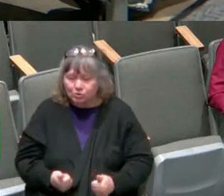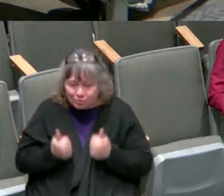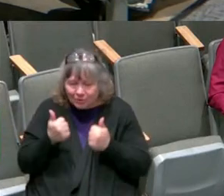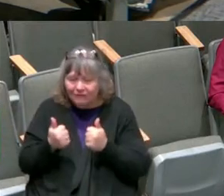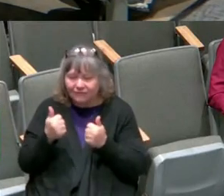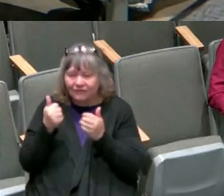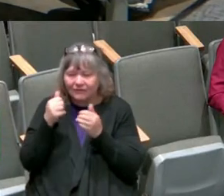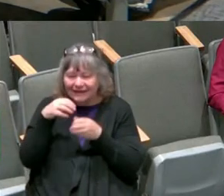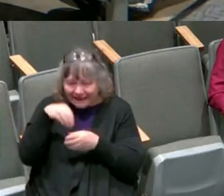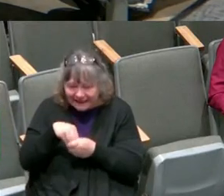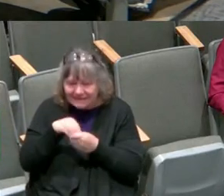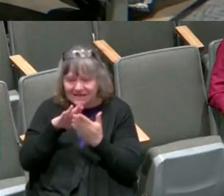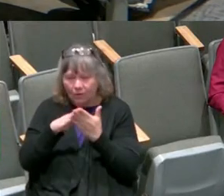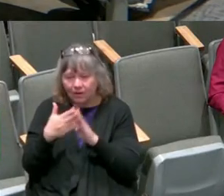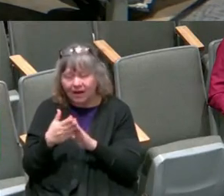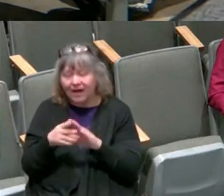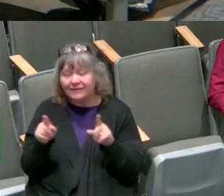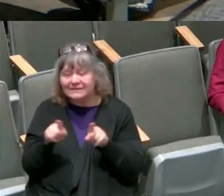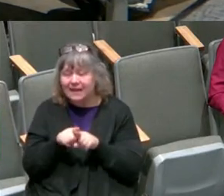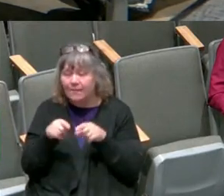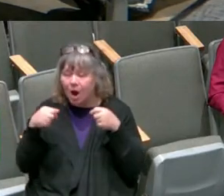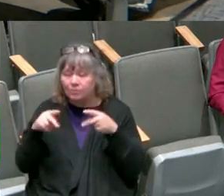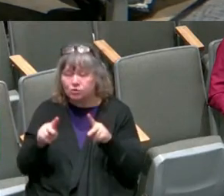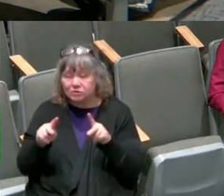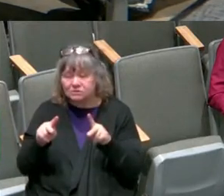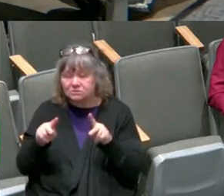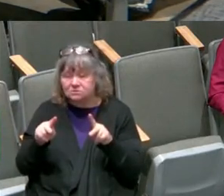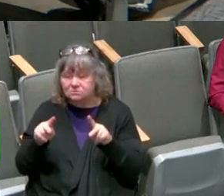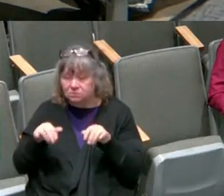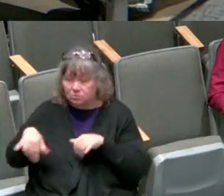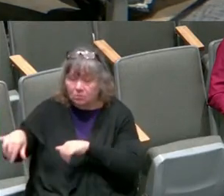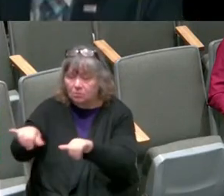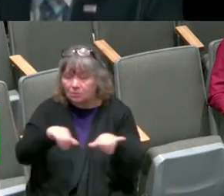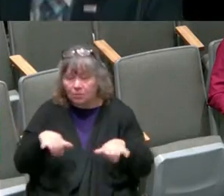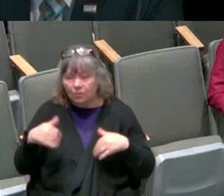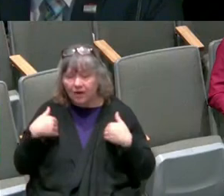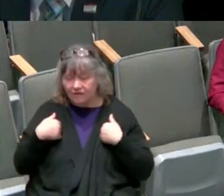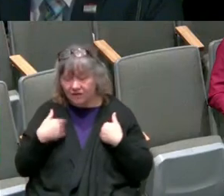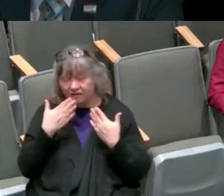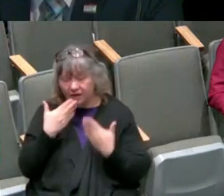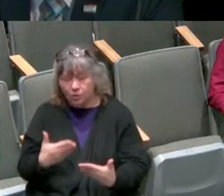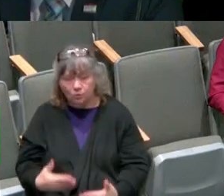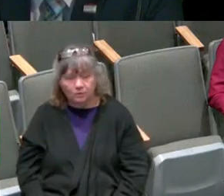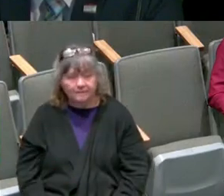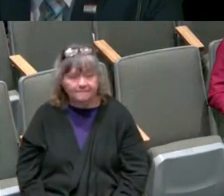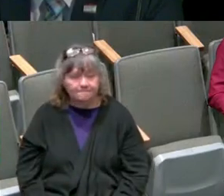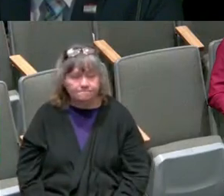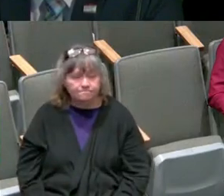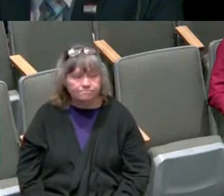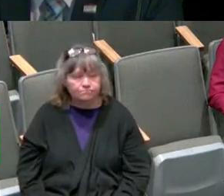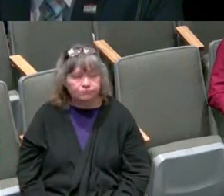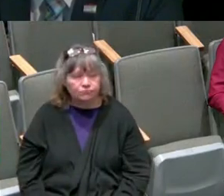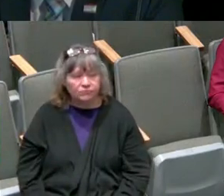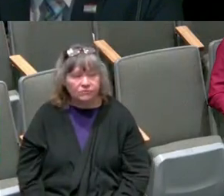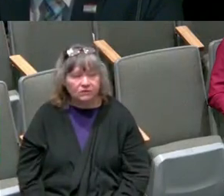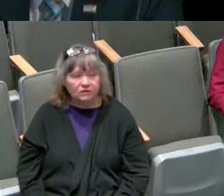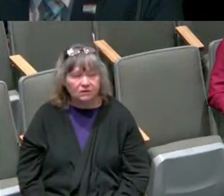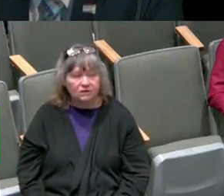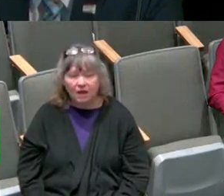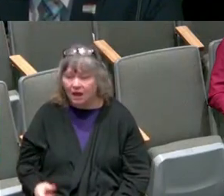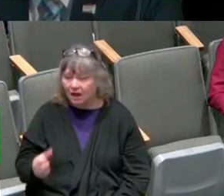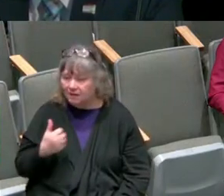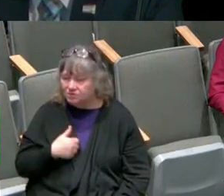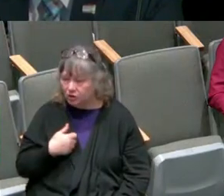in town and have the same opportunities that everyone else has thank you thank you sorry